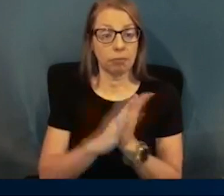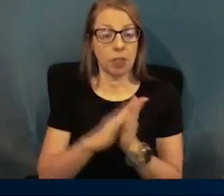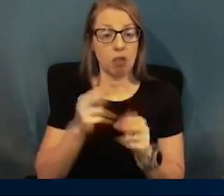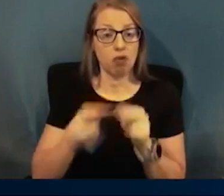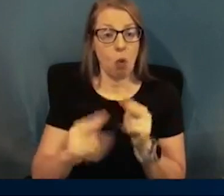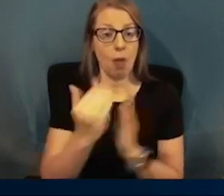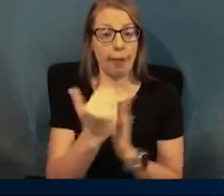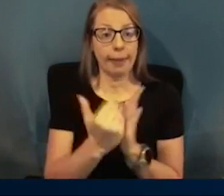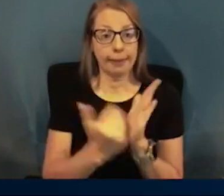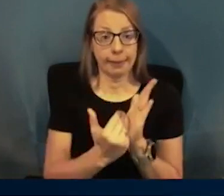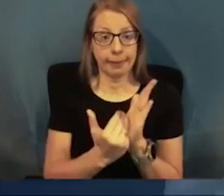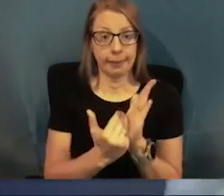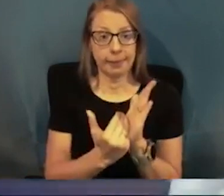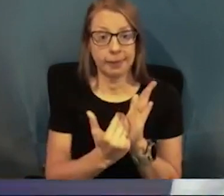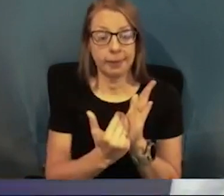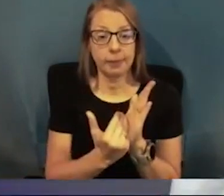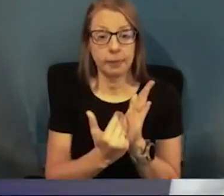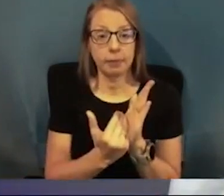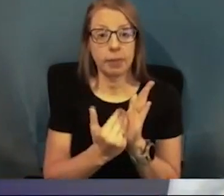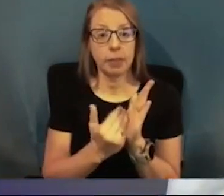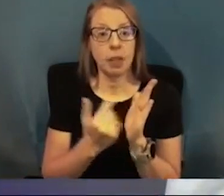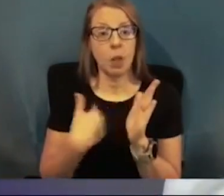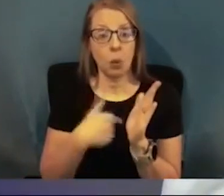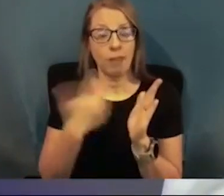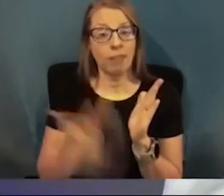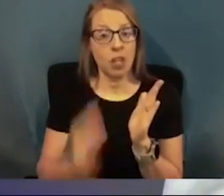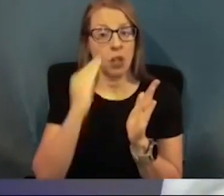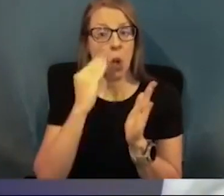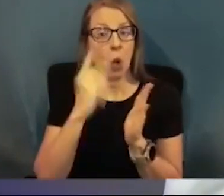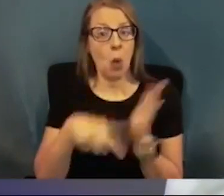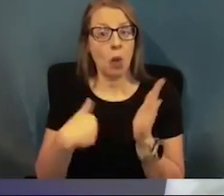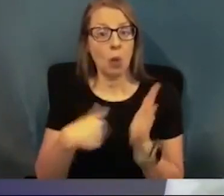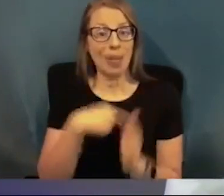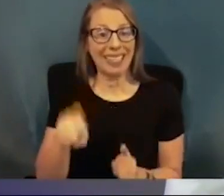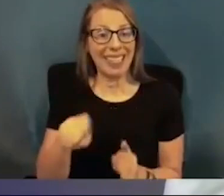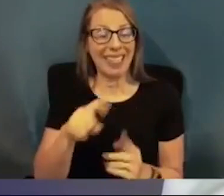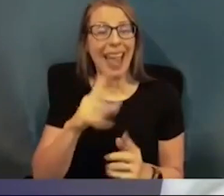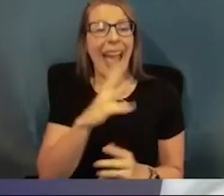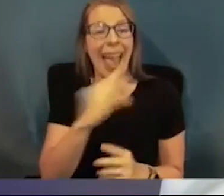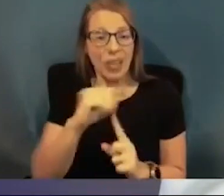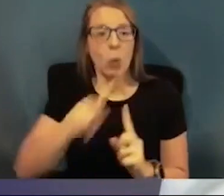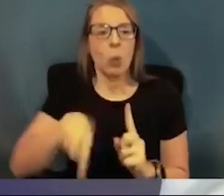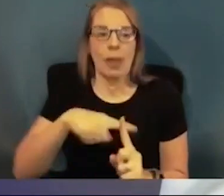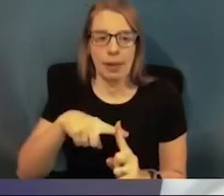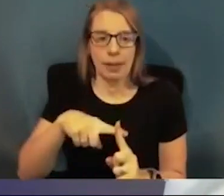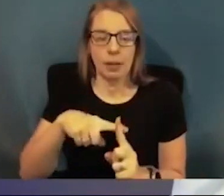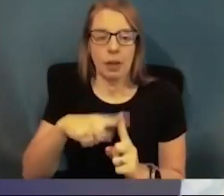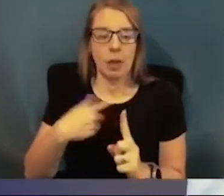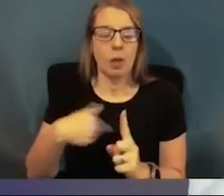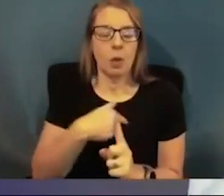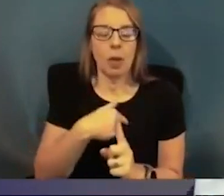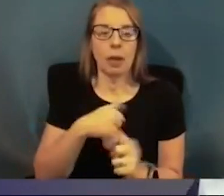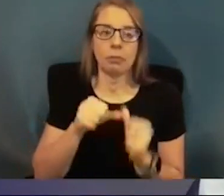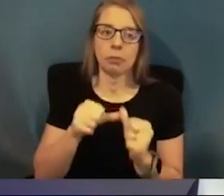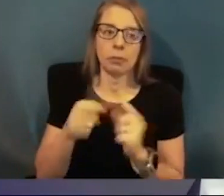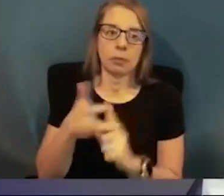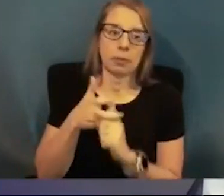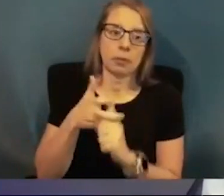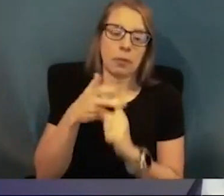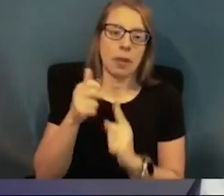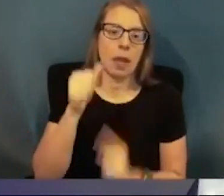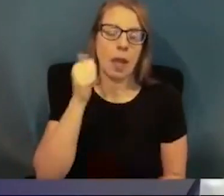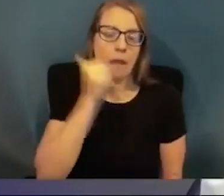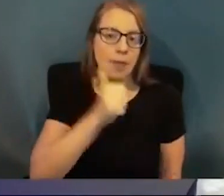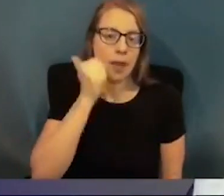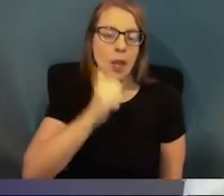and then we know what we need and when. And we're constantly recruiting. Every day we know who we're